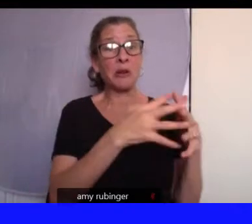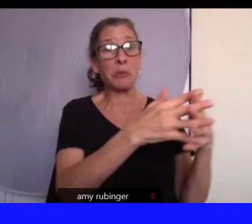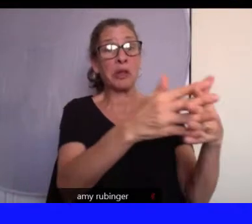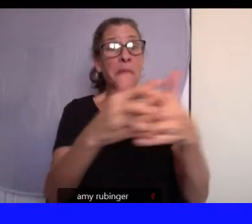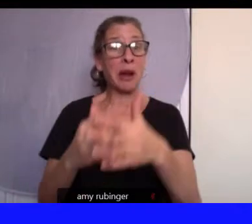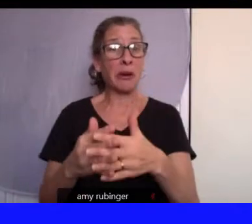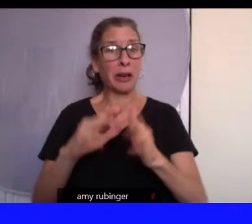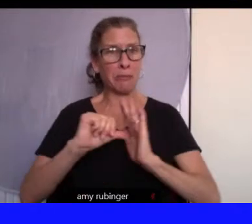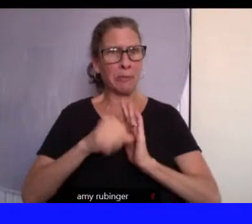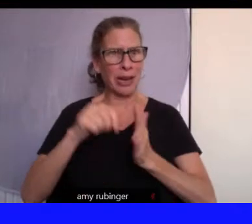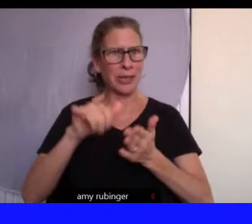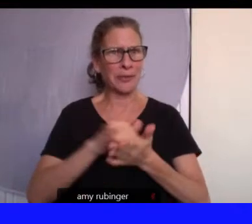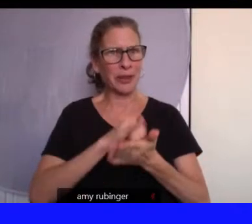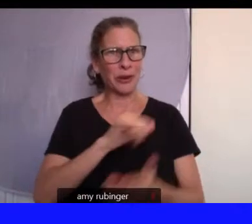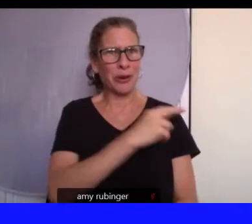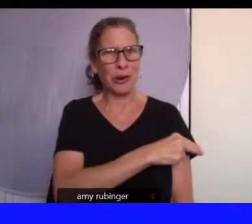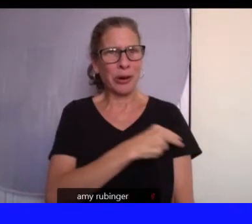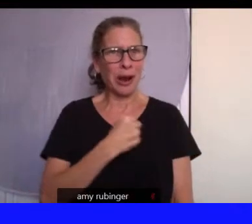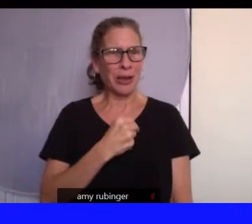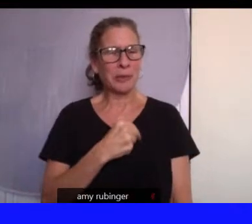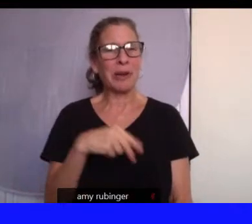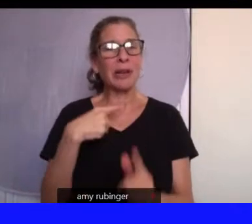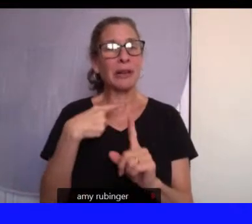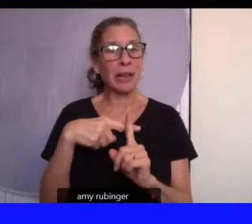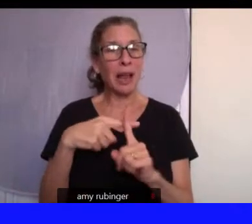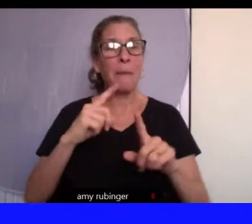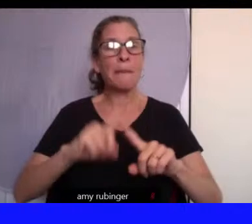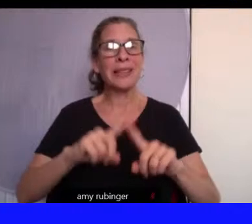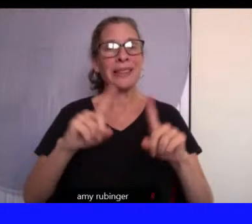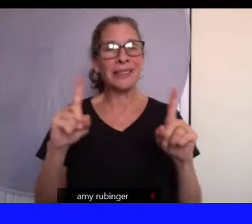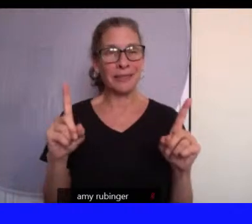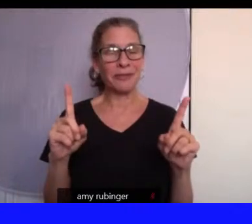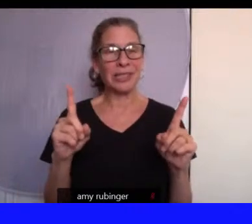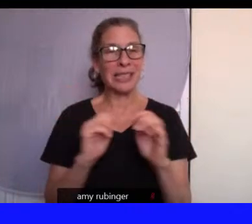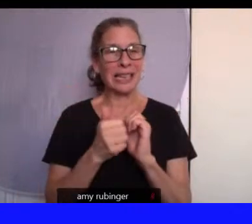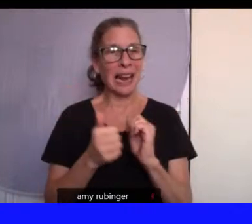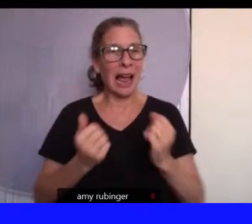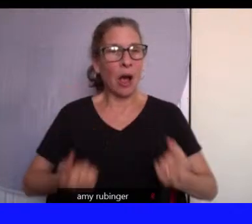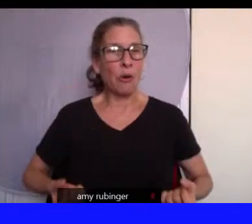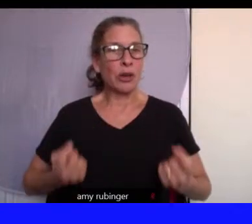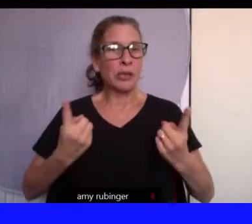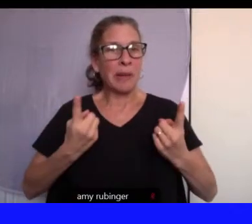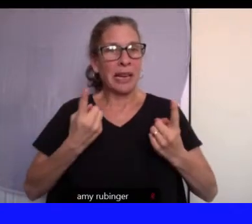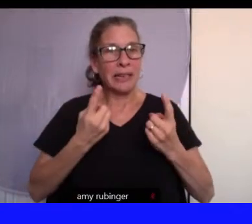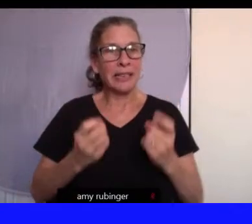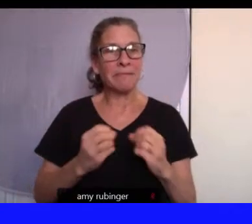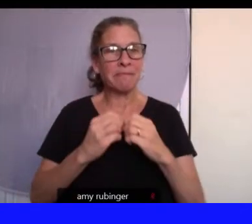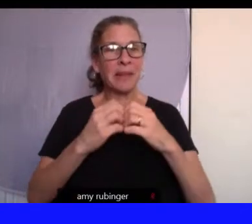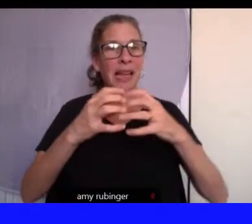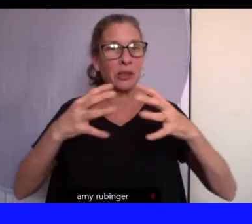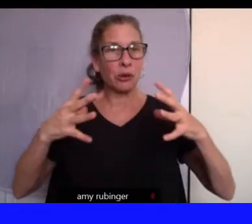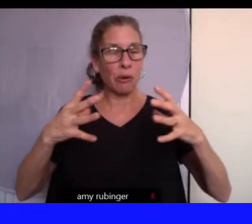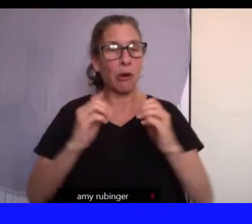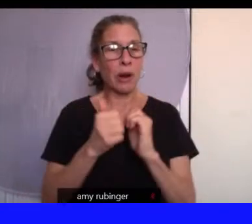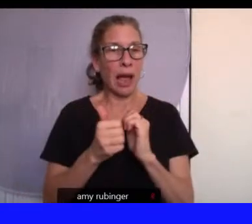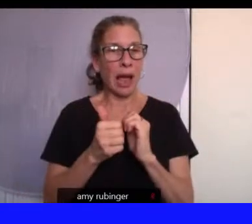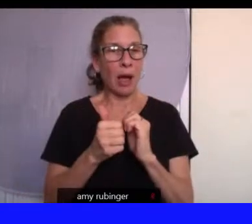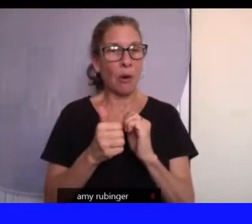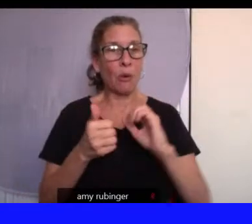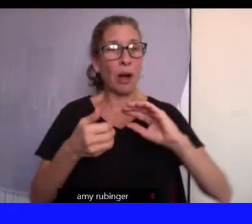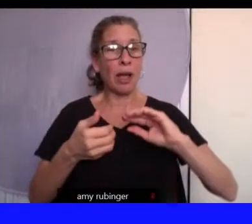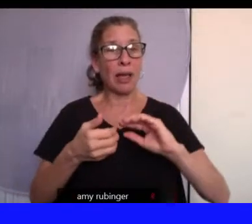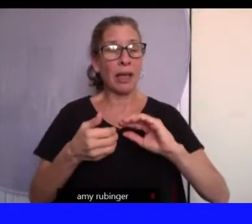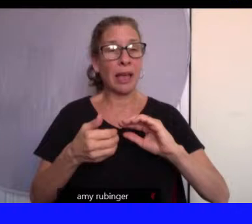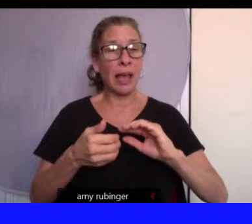And really what that is driven by, as we talk about on the next slide, since 2018, when our benchmark was set, we have rolled out Epic, and